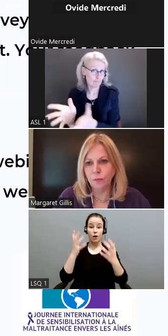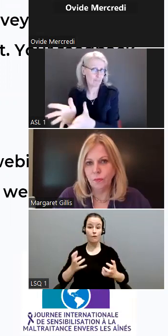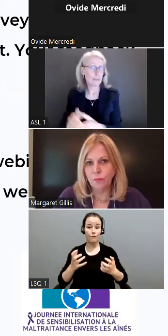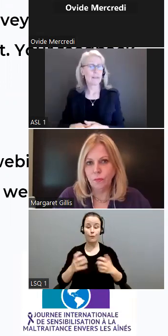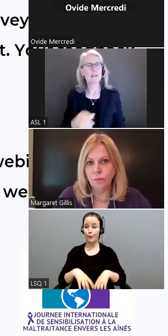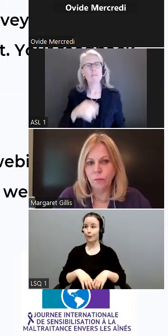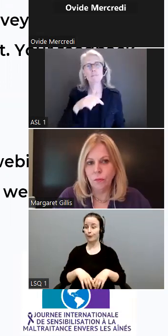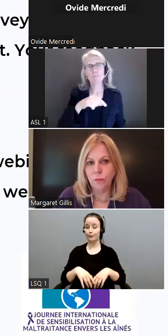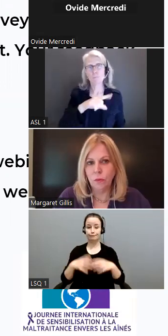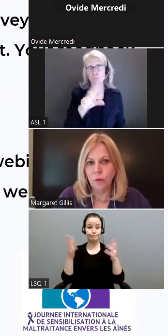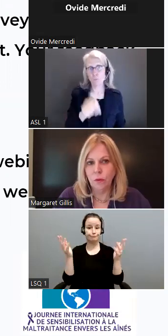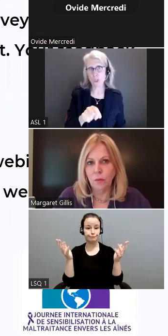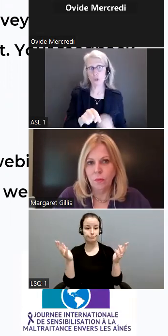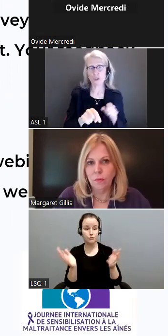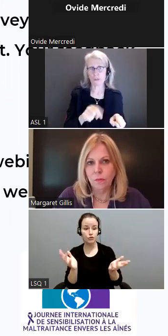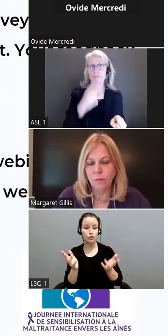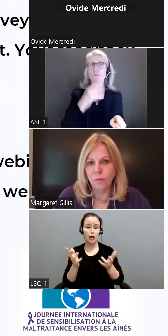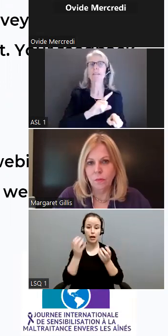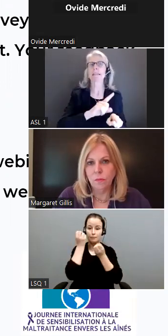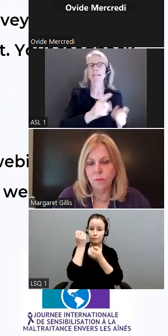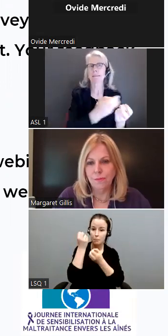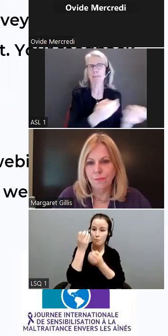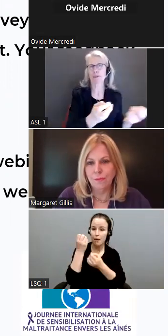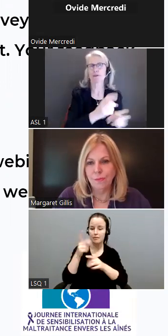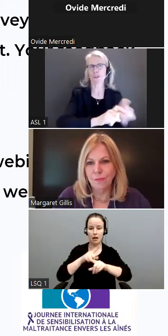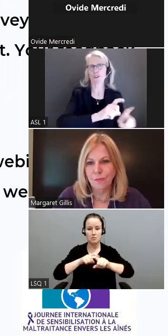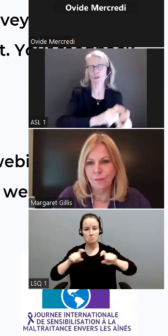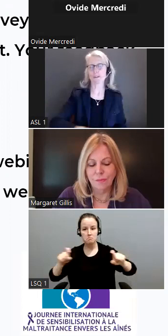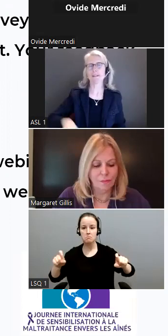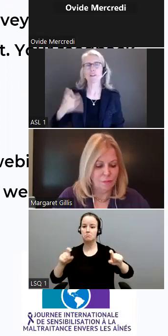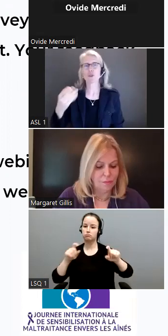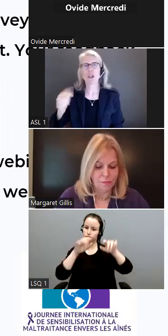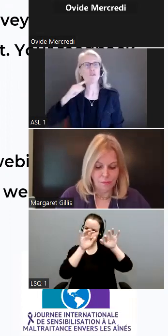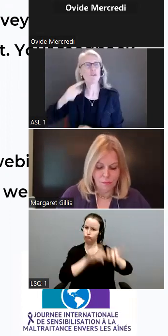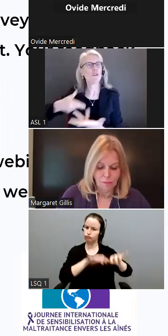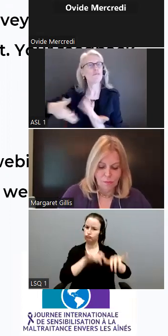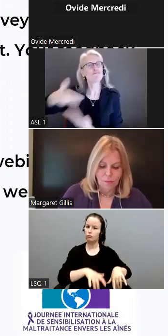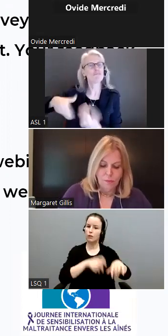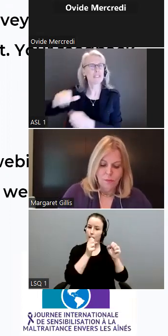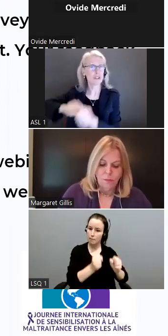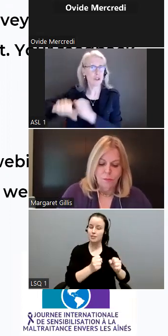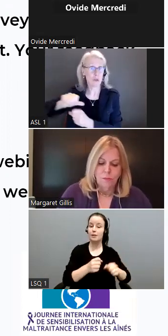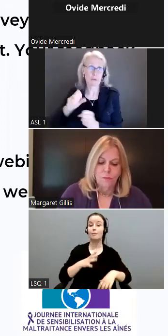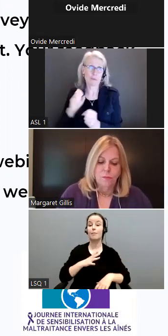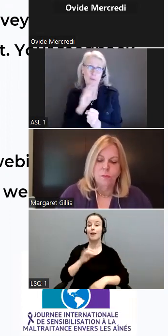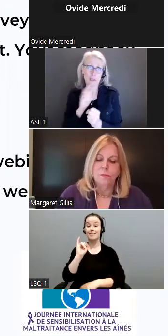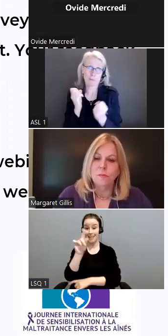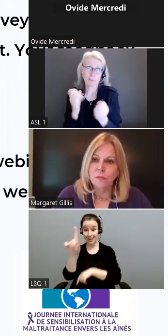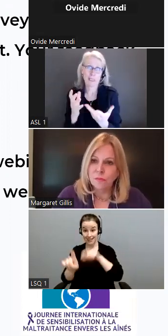for questions to the speakers and the chat box for everything else so that we can keep track more easily because there are many of you today.